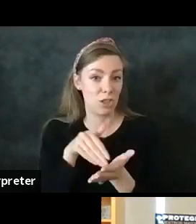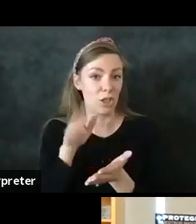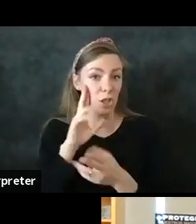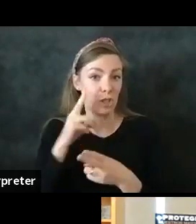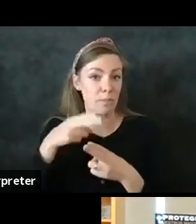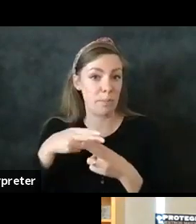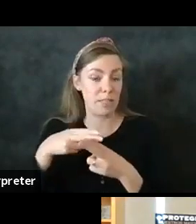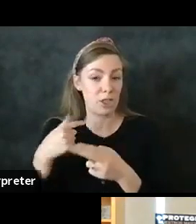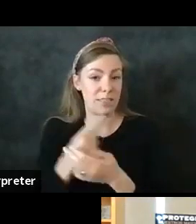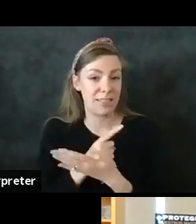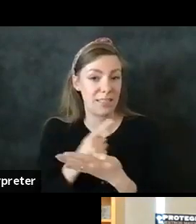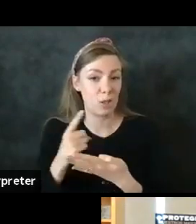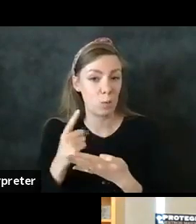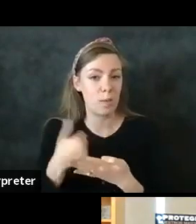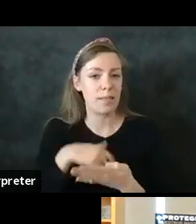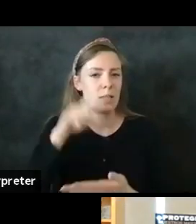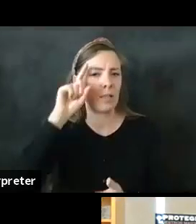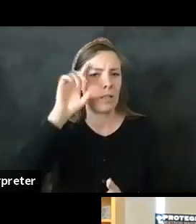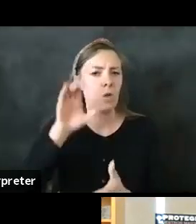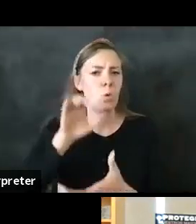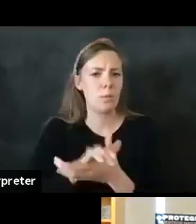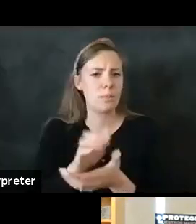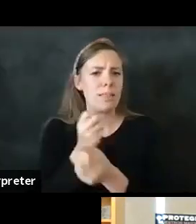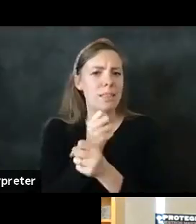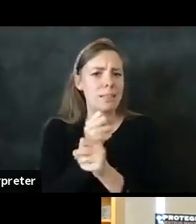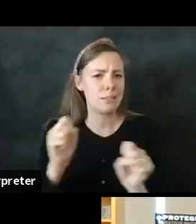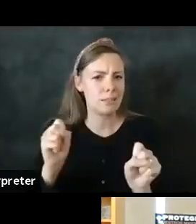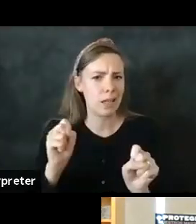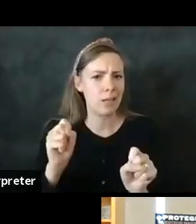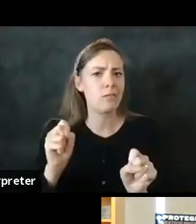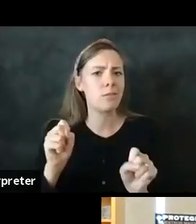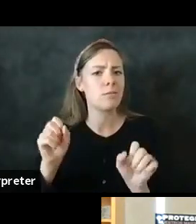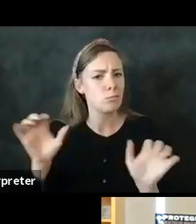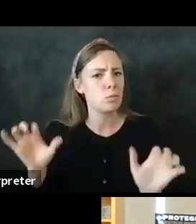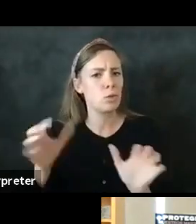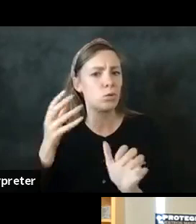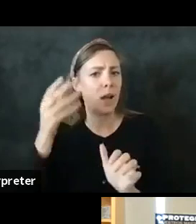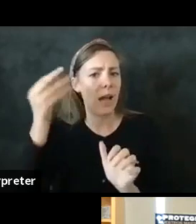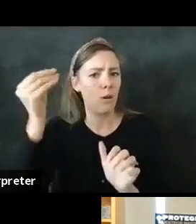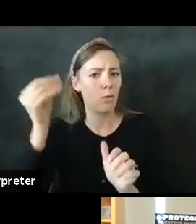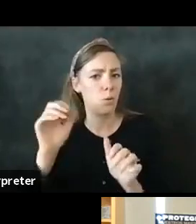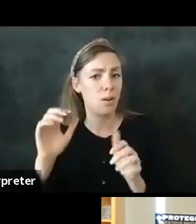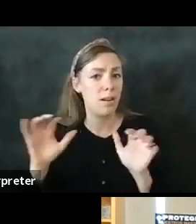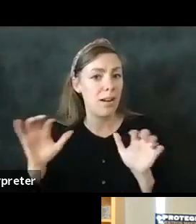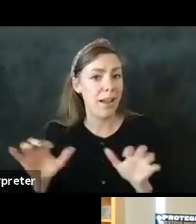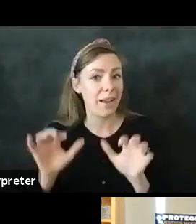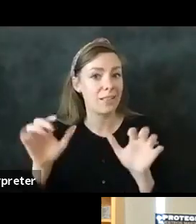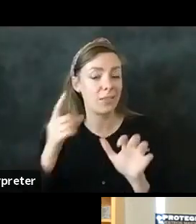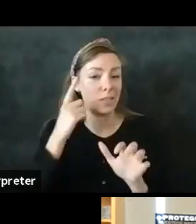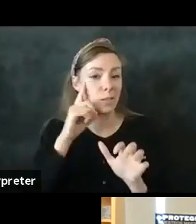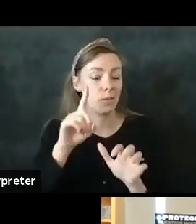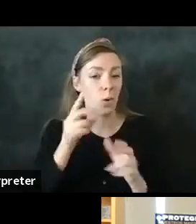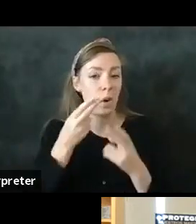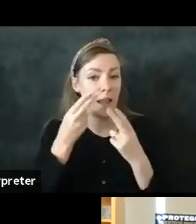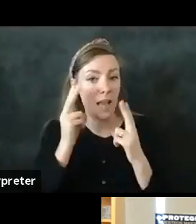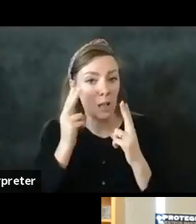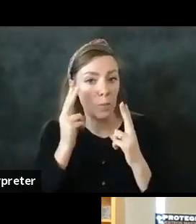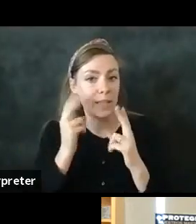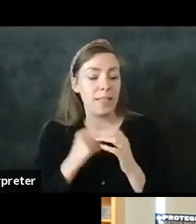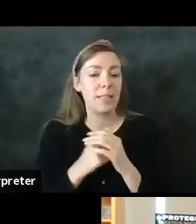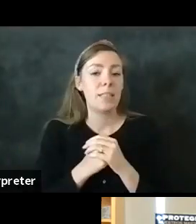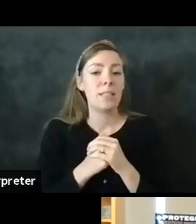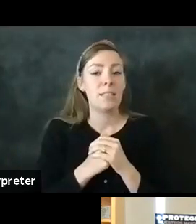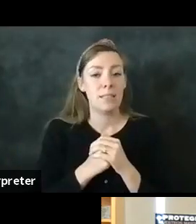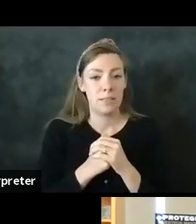this week, we believe that it's safe to do outdoor trick-or-treating for Halloween and take part in outdoor Dia de los